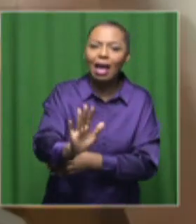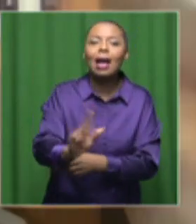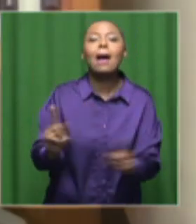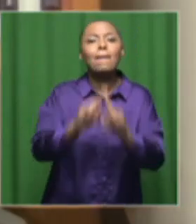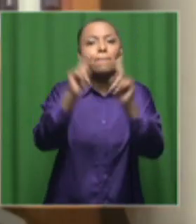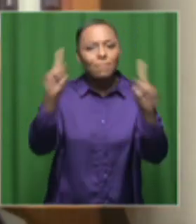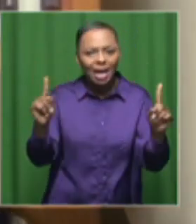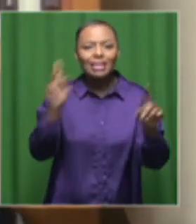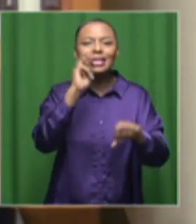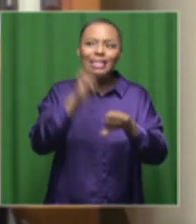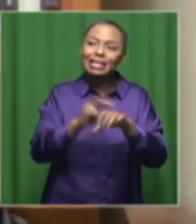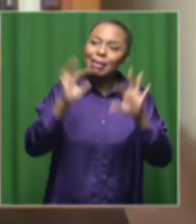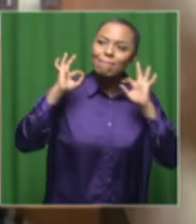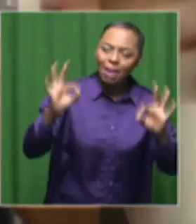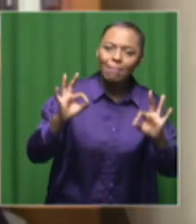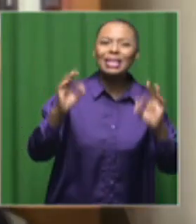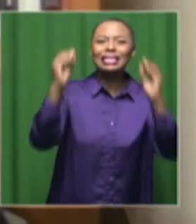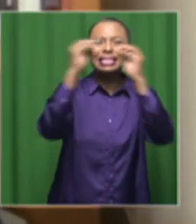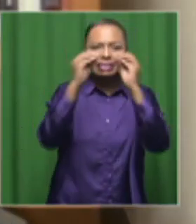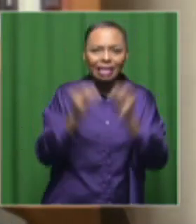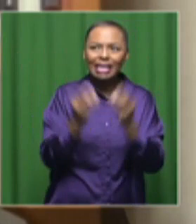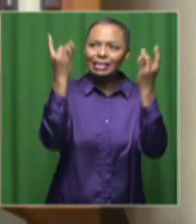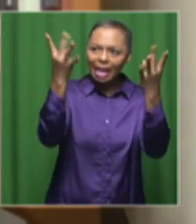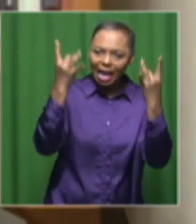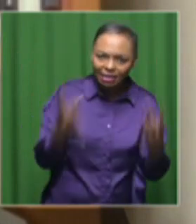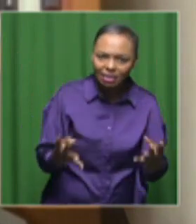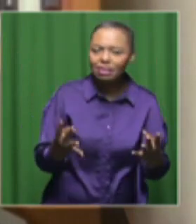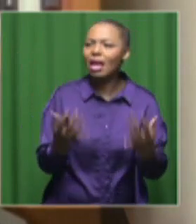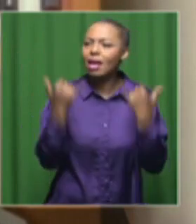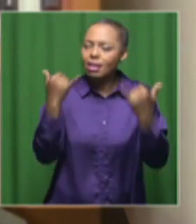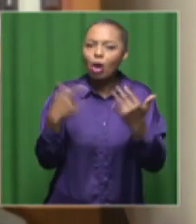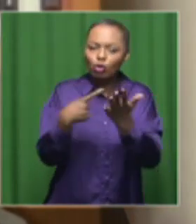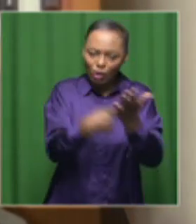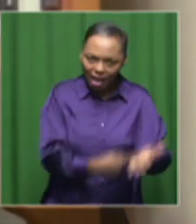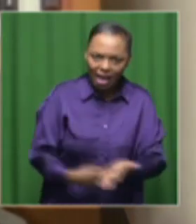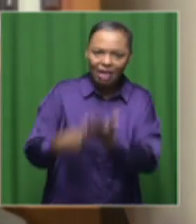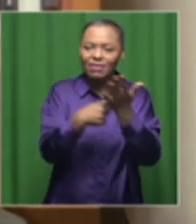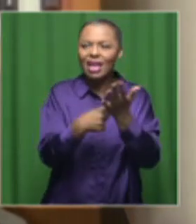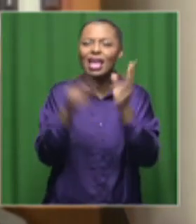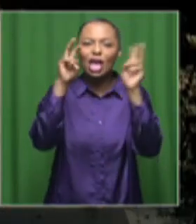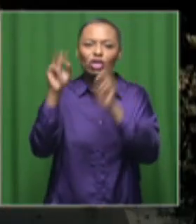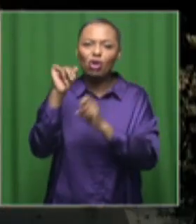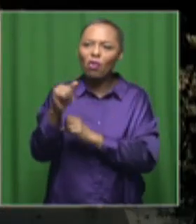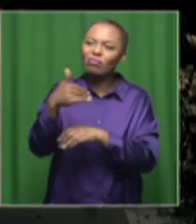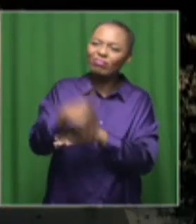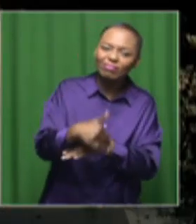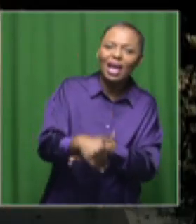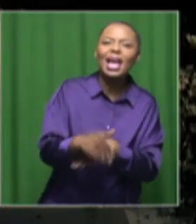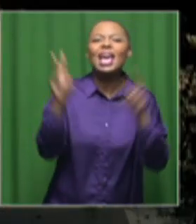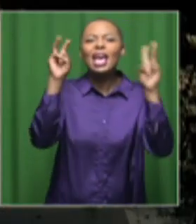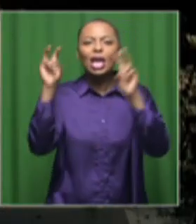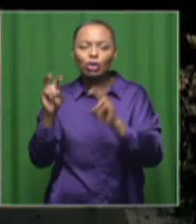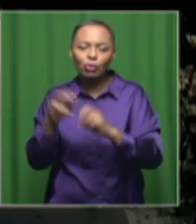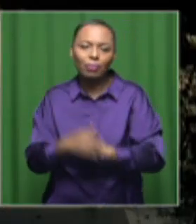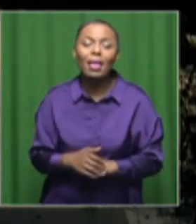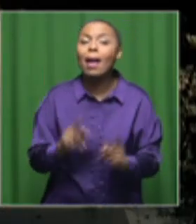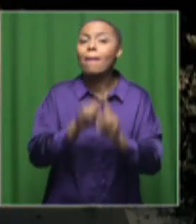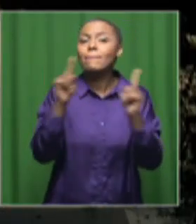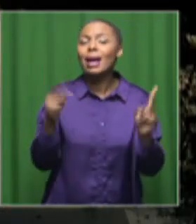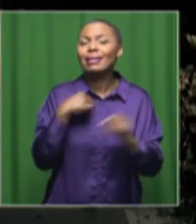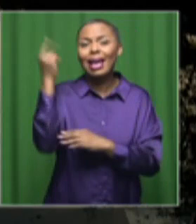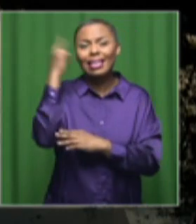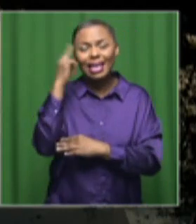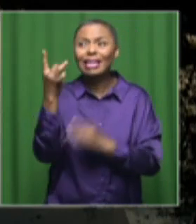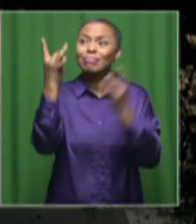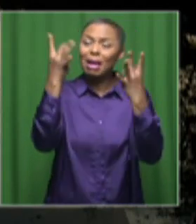need credible statistics to have an informed debate around international migration issues. But the thing that what I think is correct in the